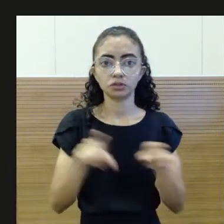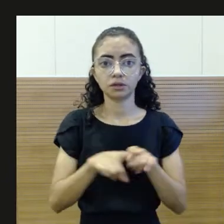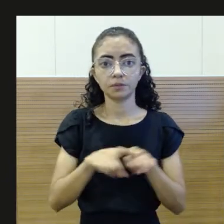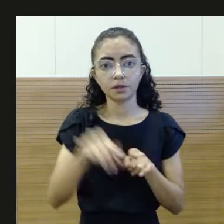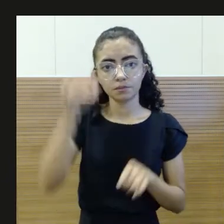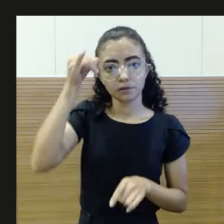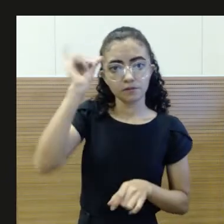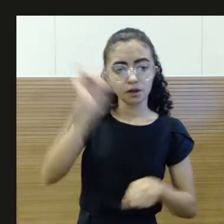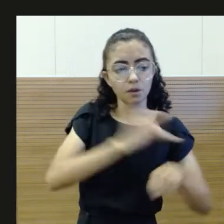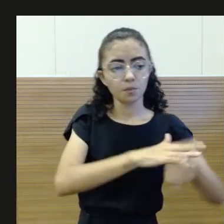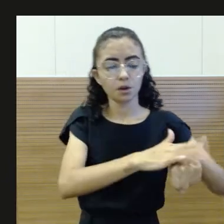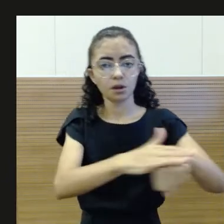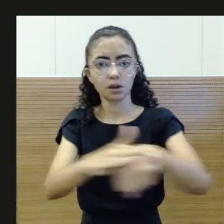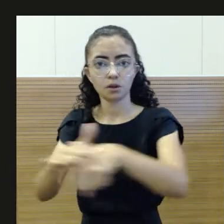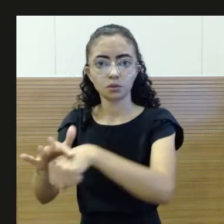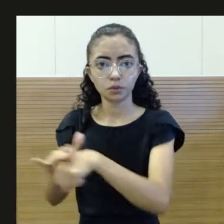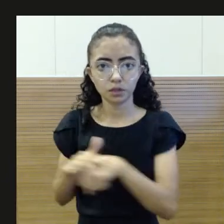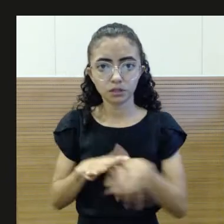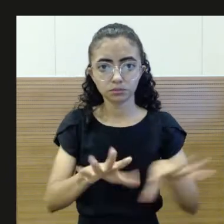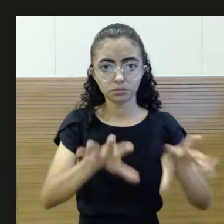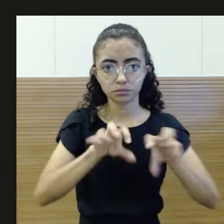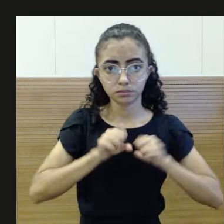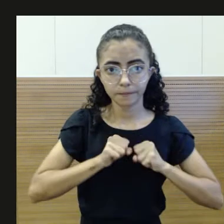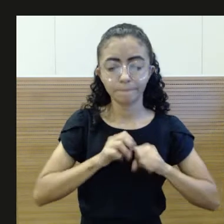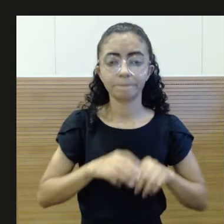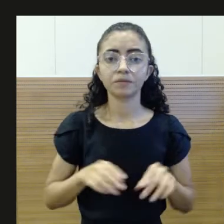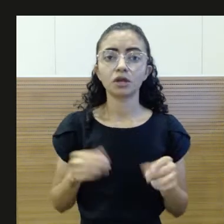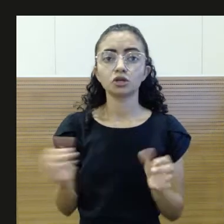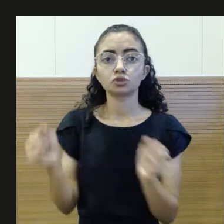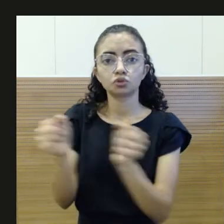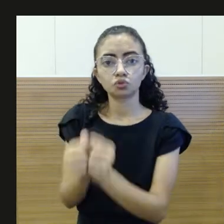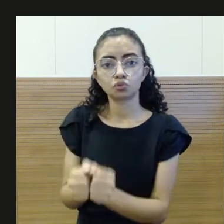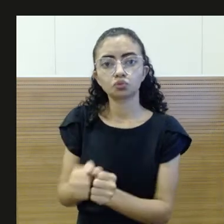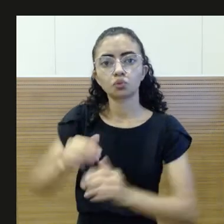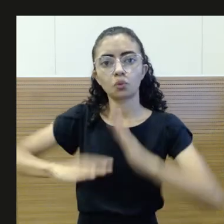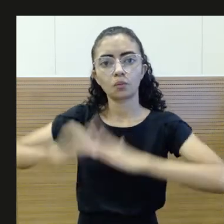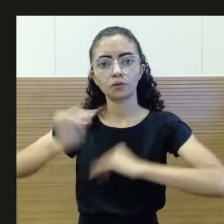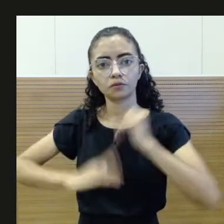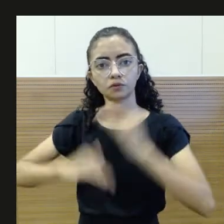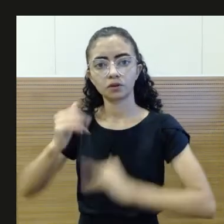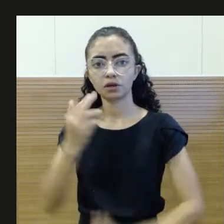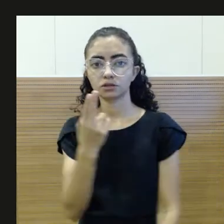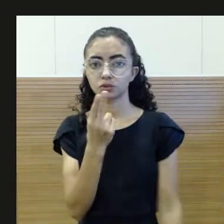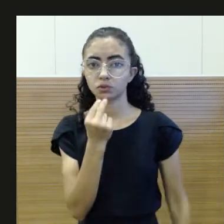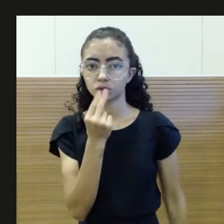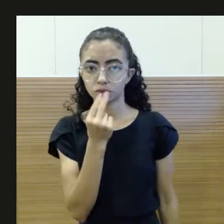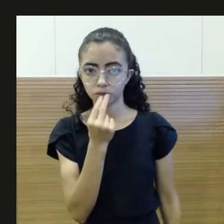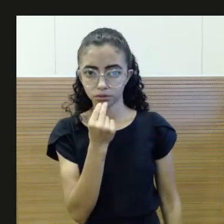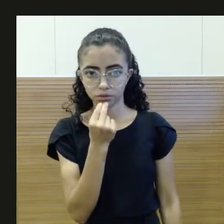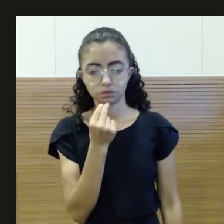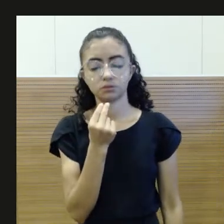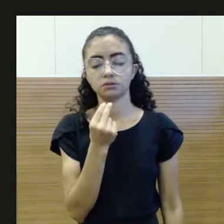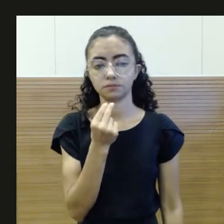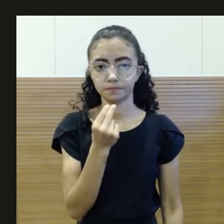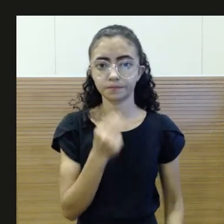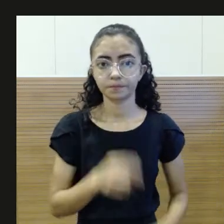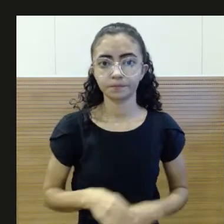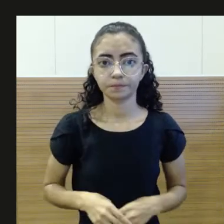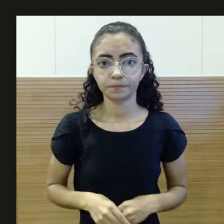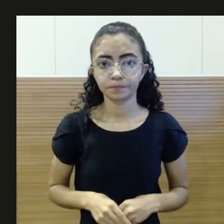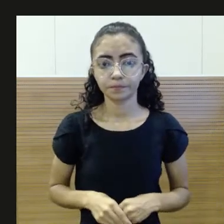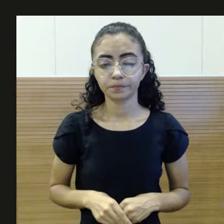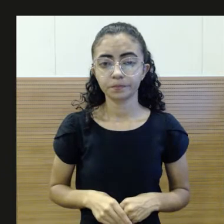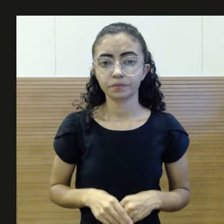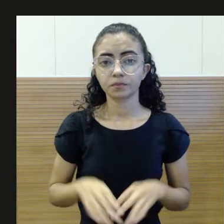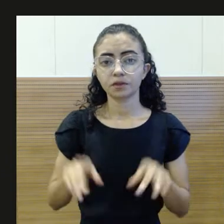Nutritionists and with an interdisciplinary panel on this theme. And in the period